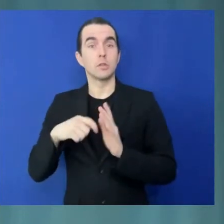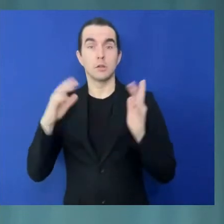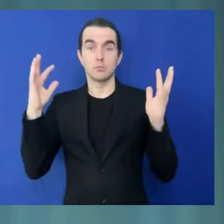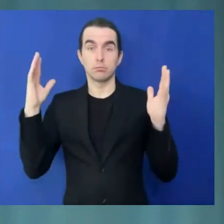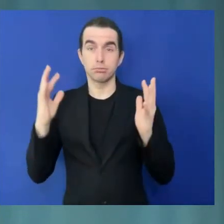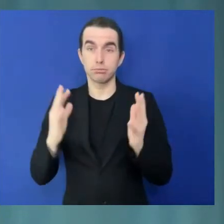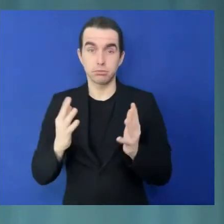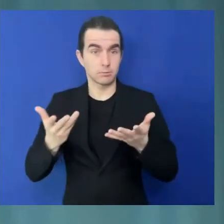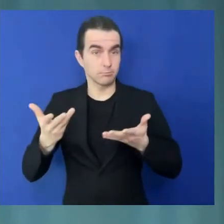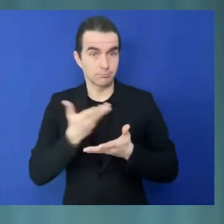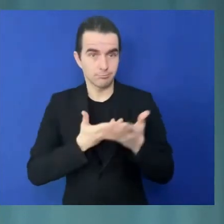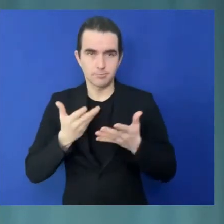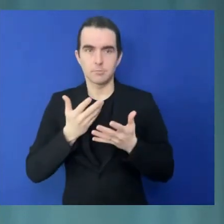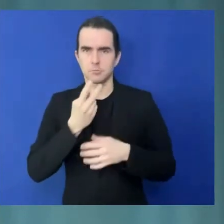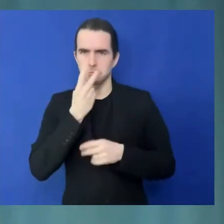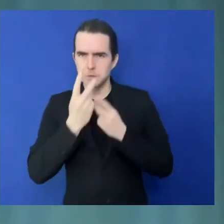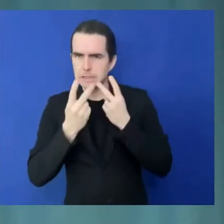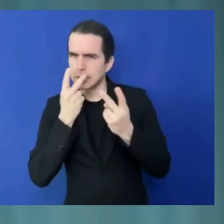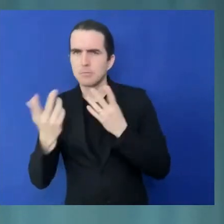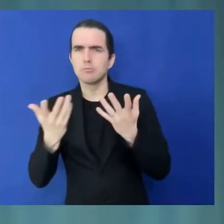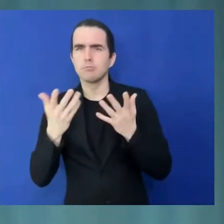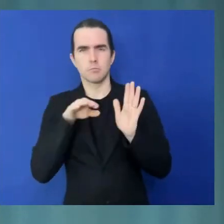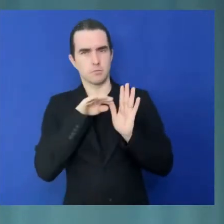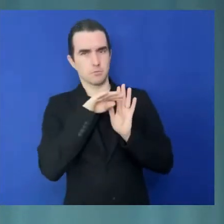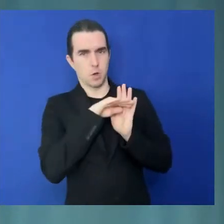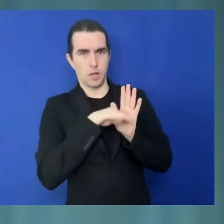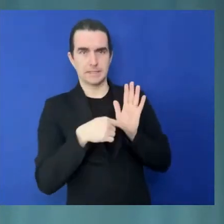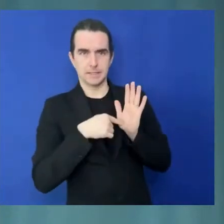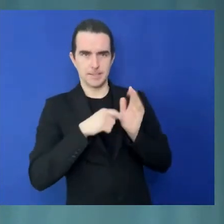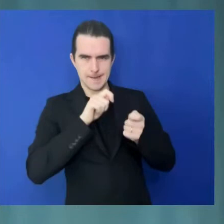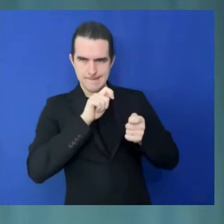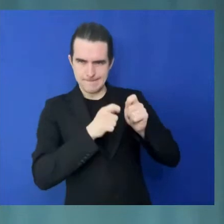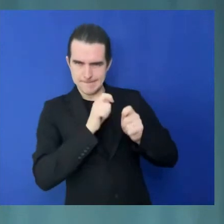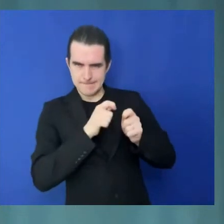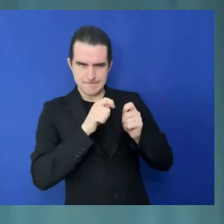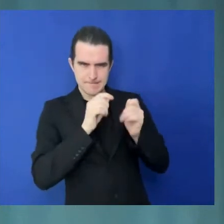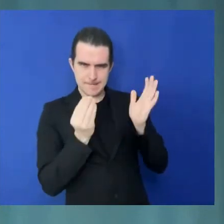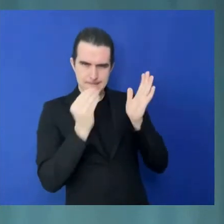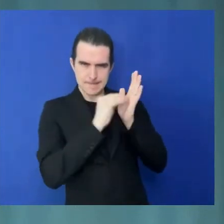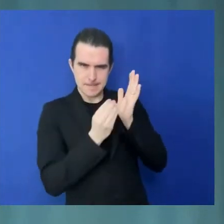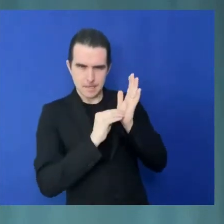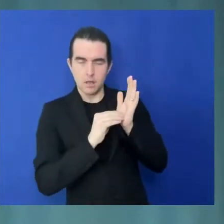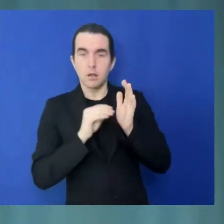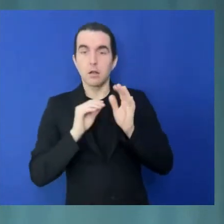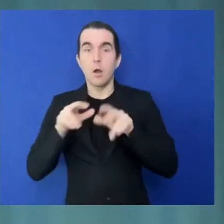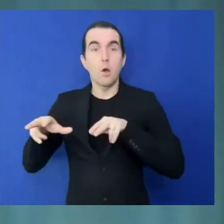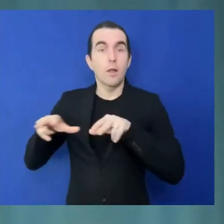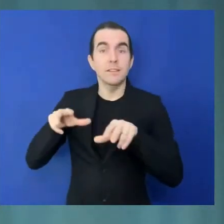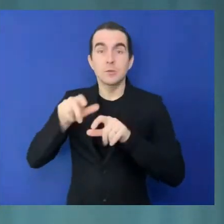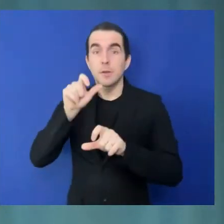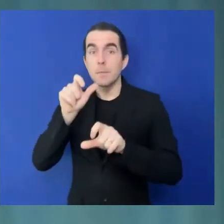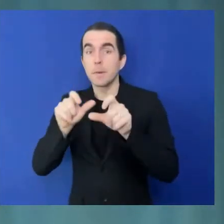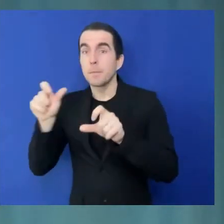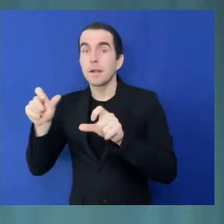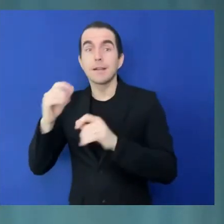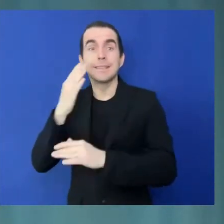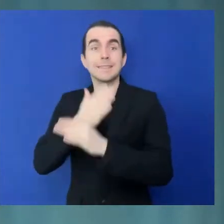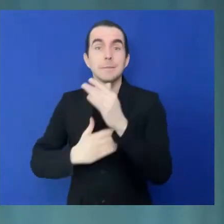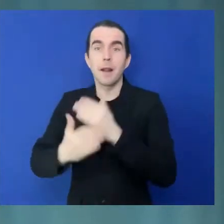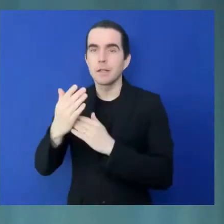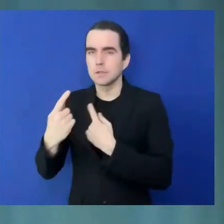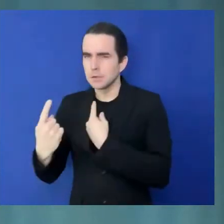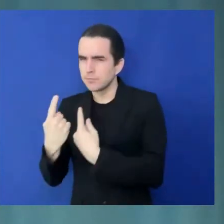For the third time, we were invited yesterday to co-host an event in the Austrian Houses